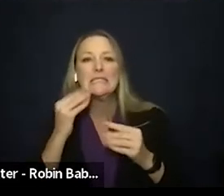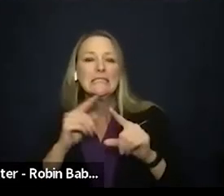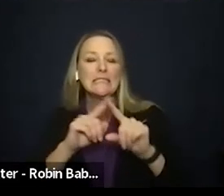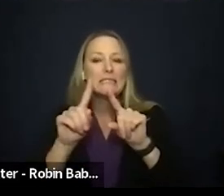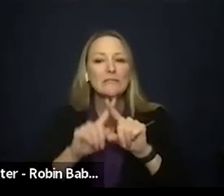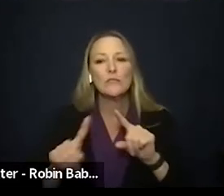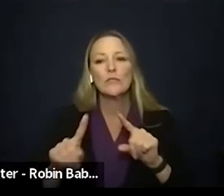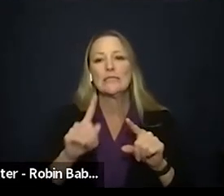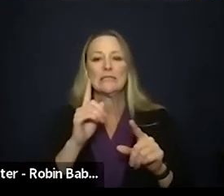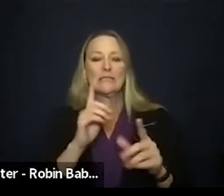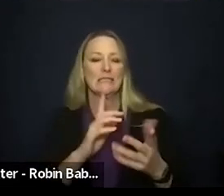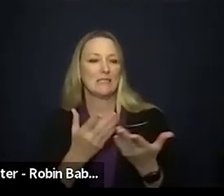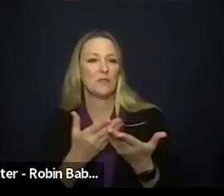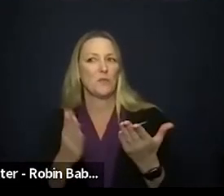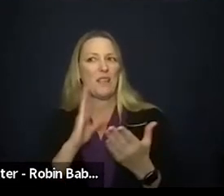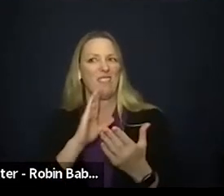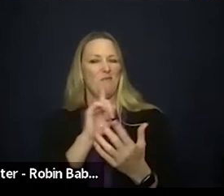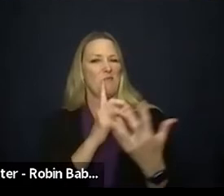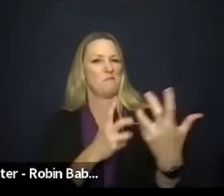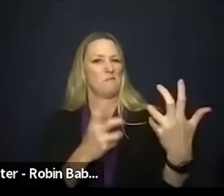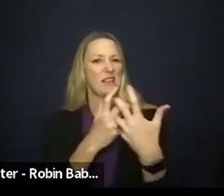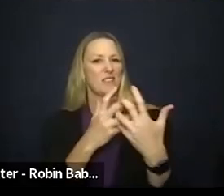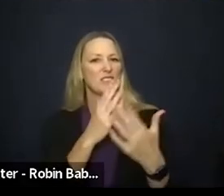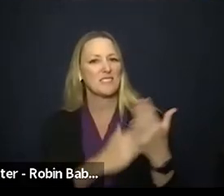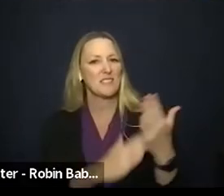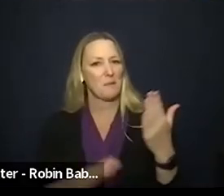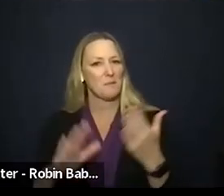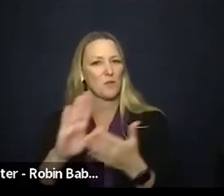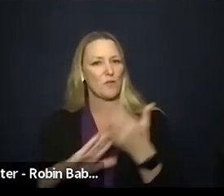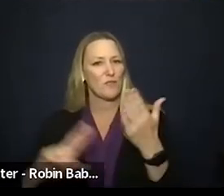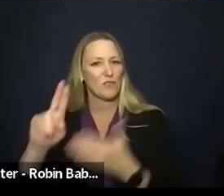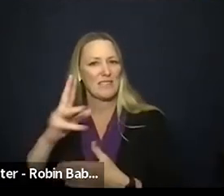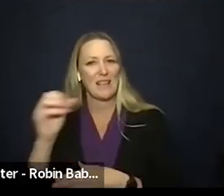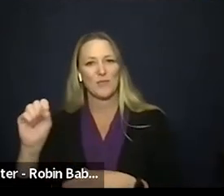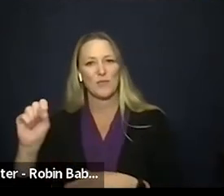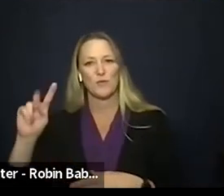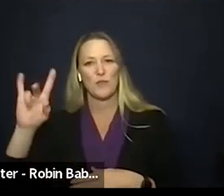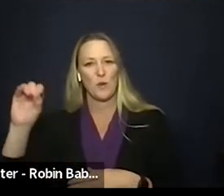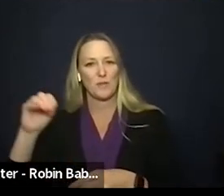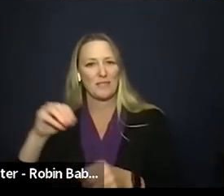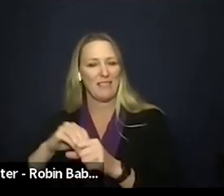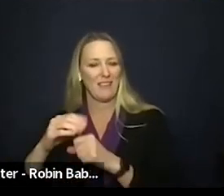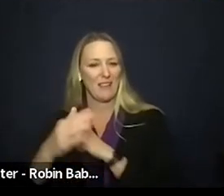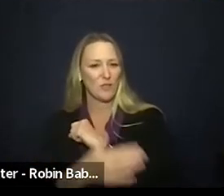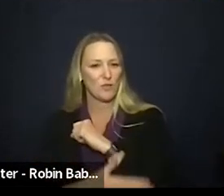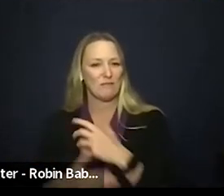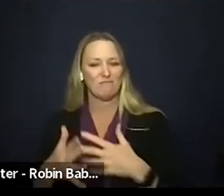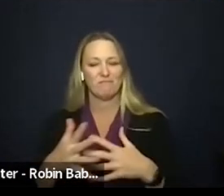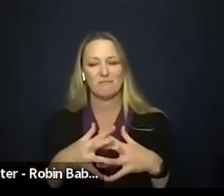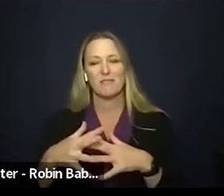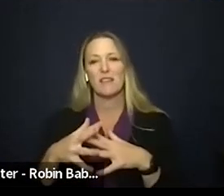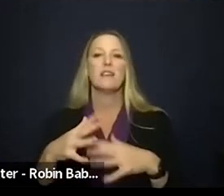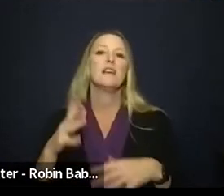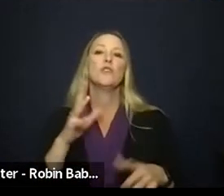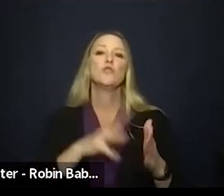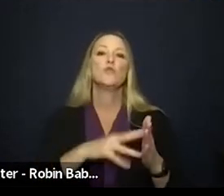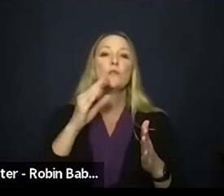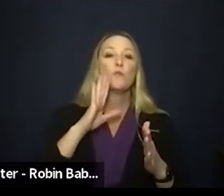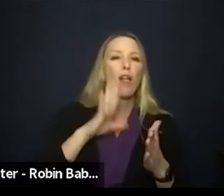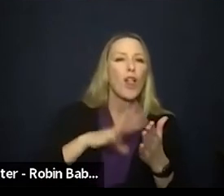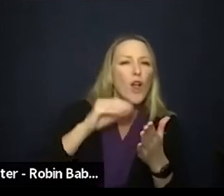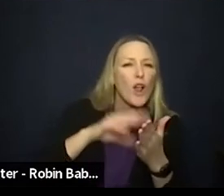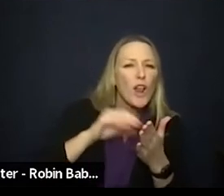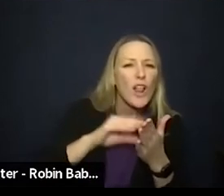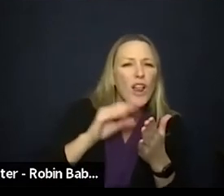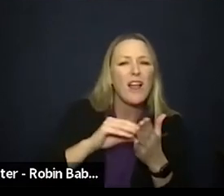colleges and professional studios in the country students in this program will be trained in communication skills that will benefit them in all aspects of